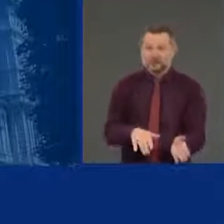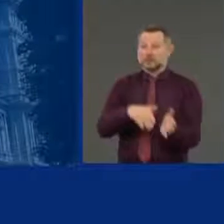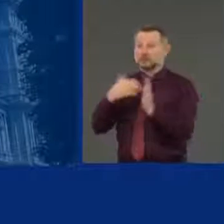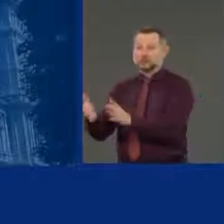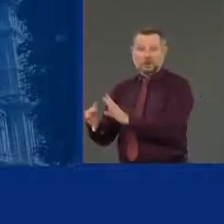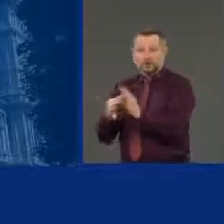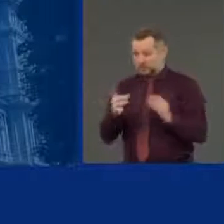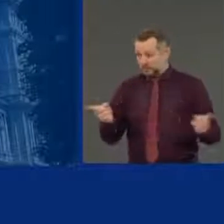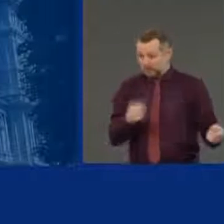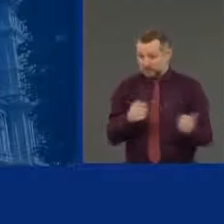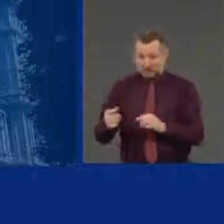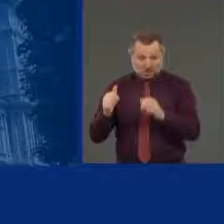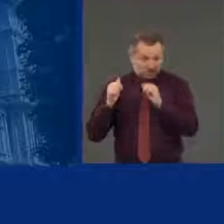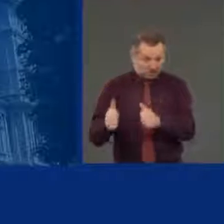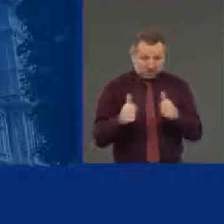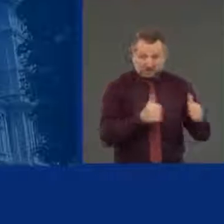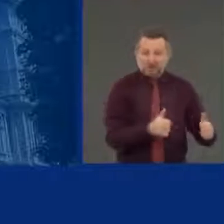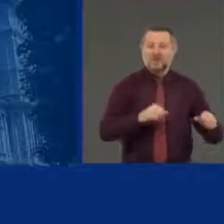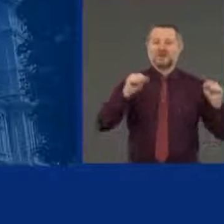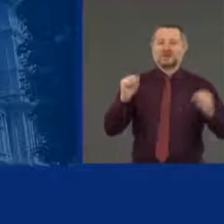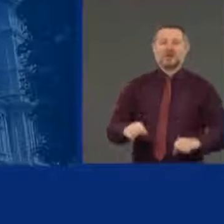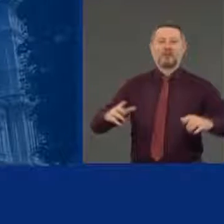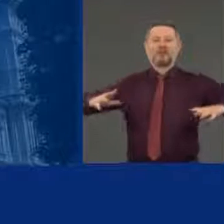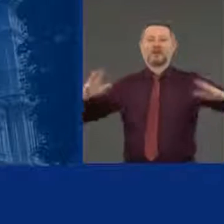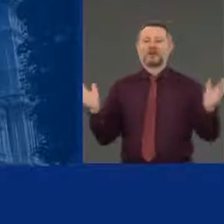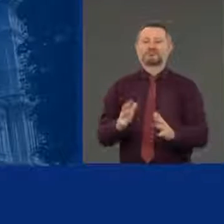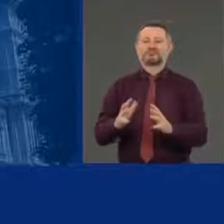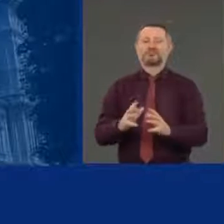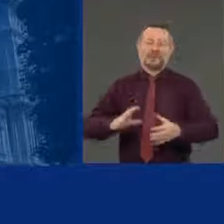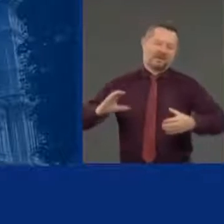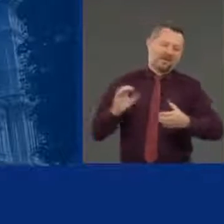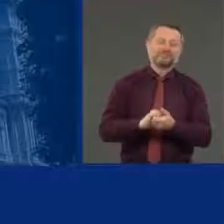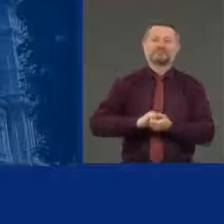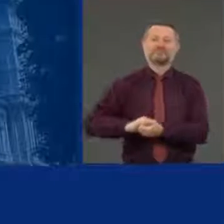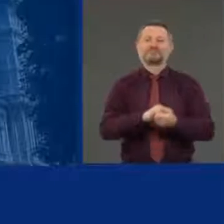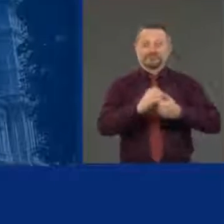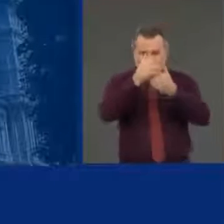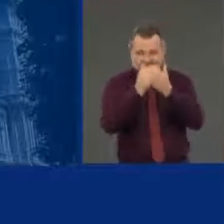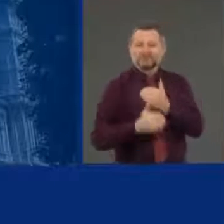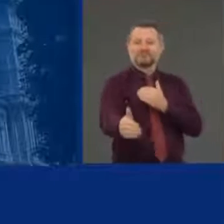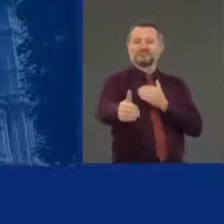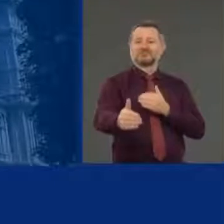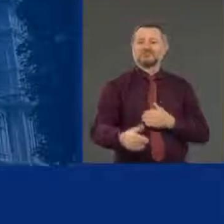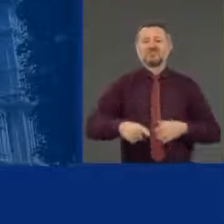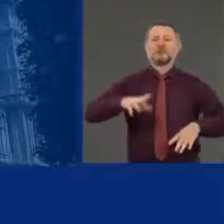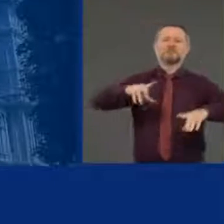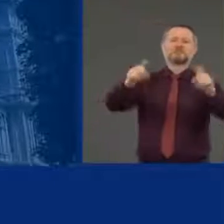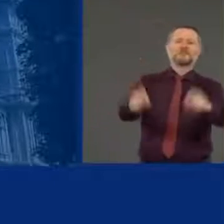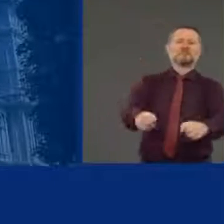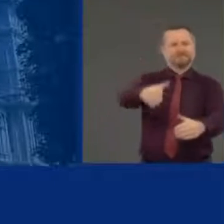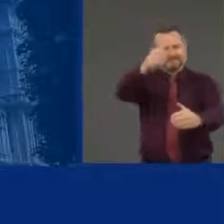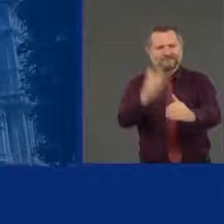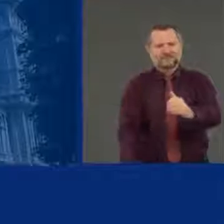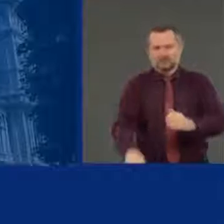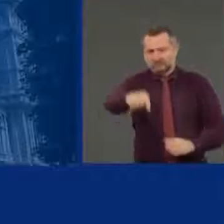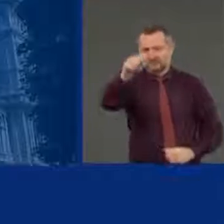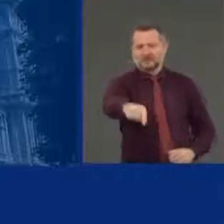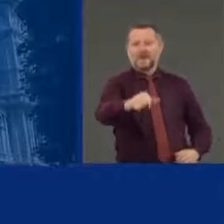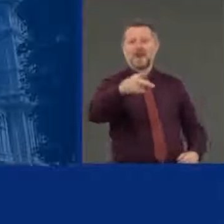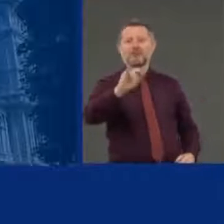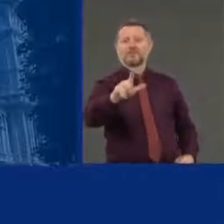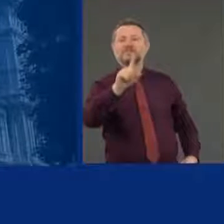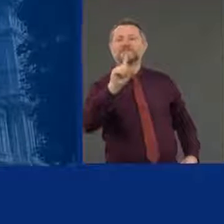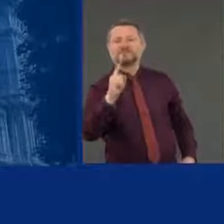have reconciliation. But this has to be done, and it has to be done community